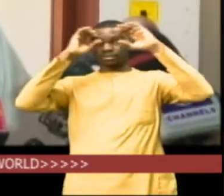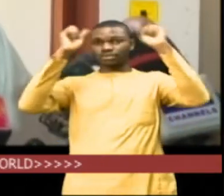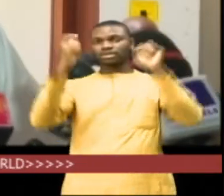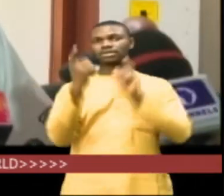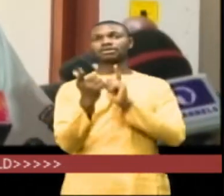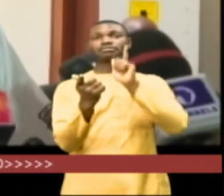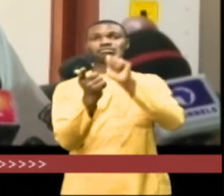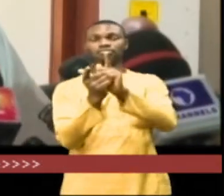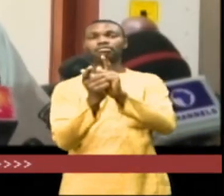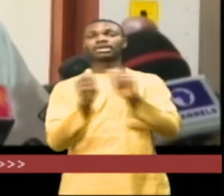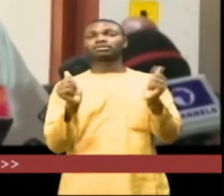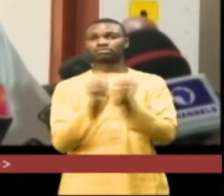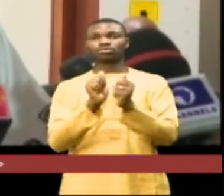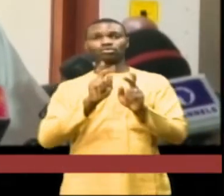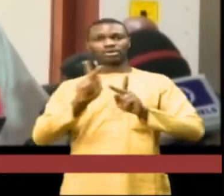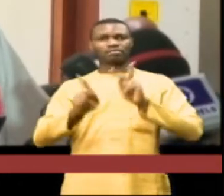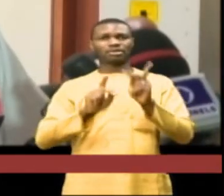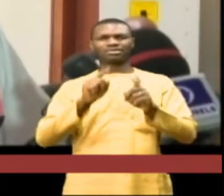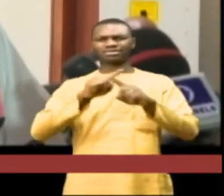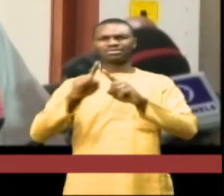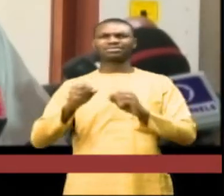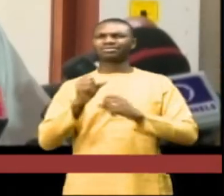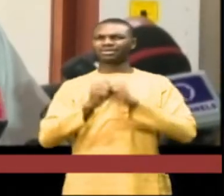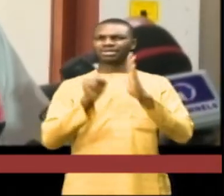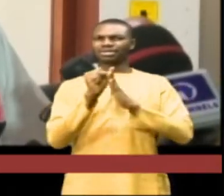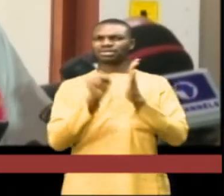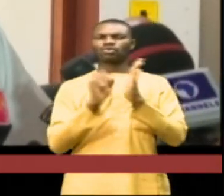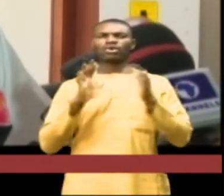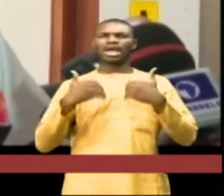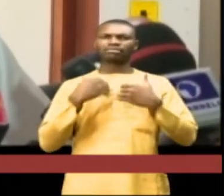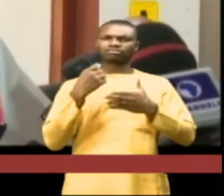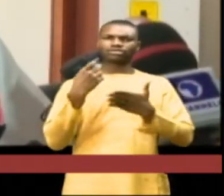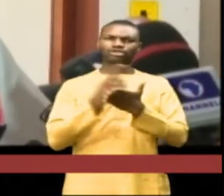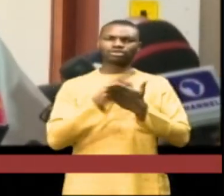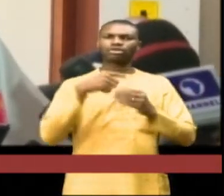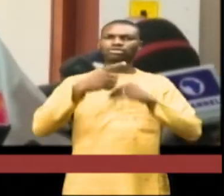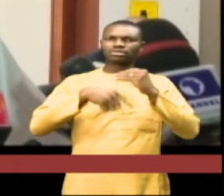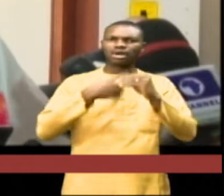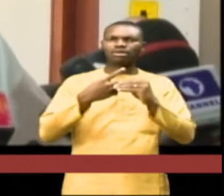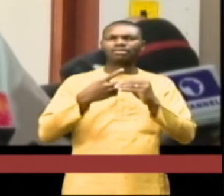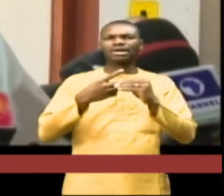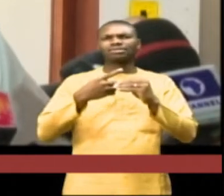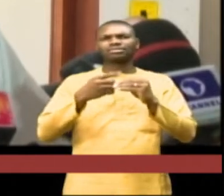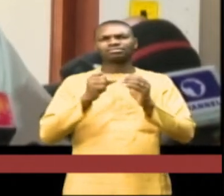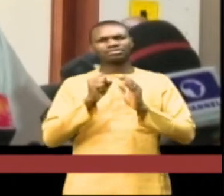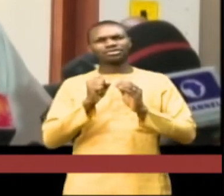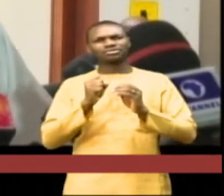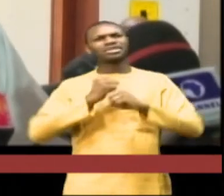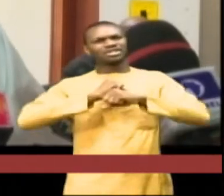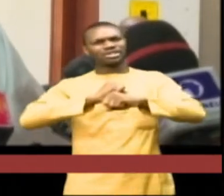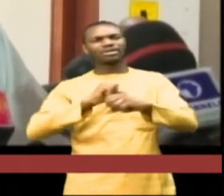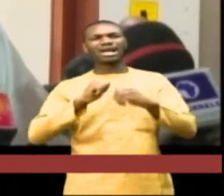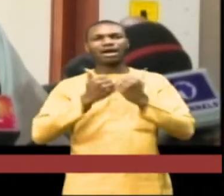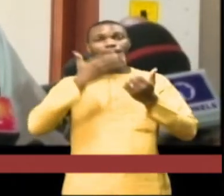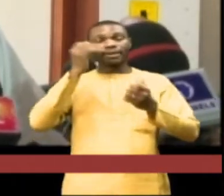on the saddle in our respective states. So we have discussed also about security and how best to bring this to an